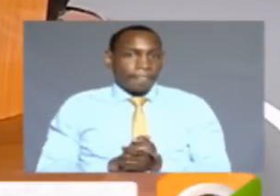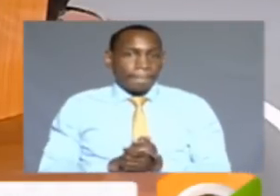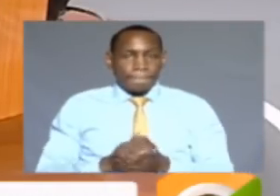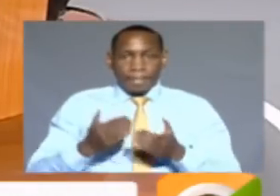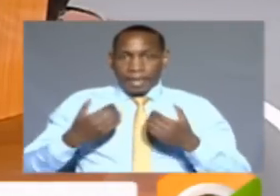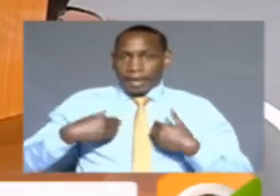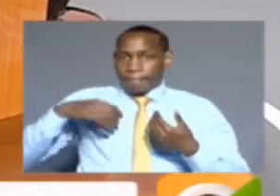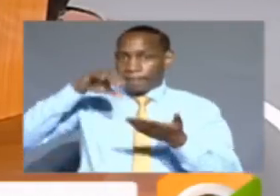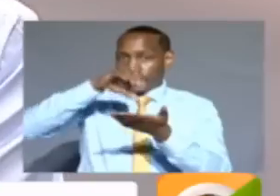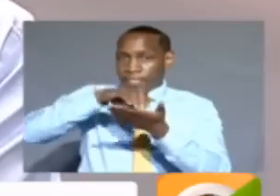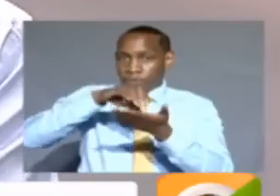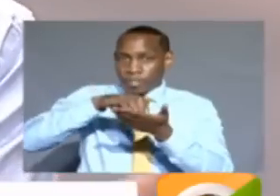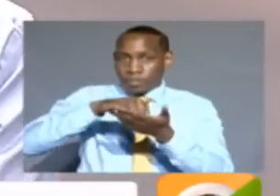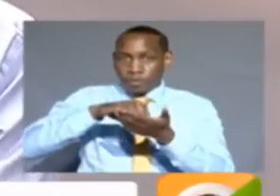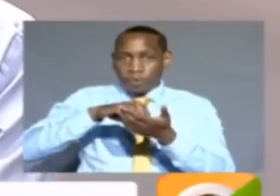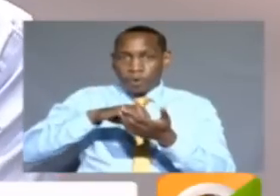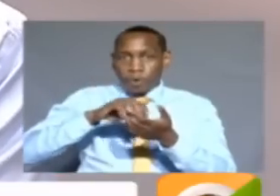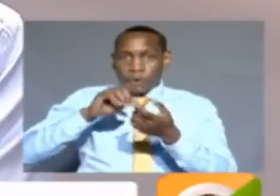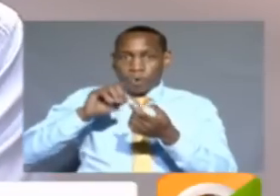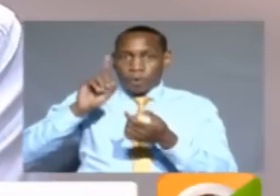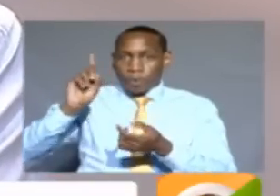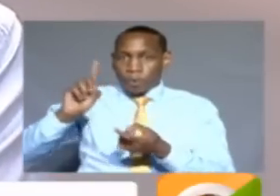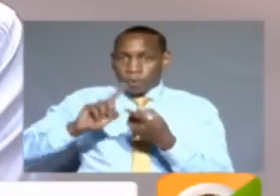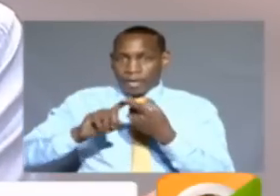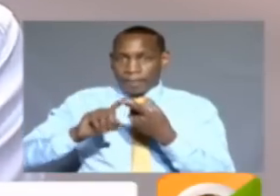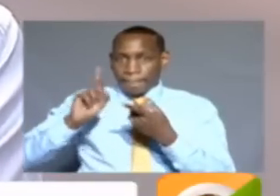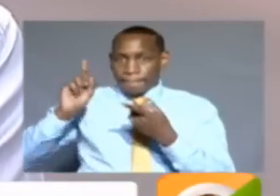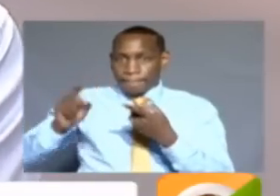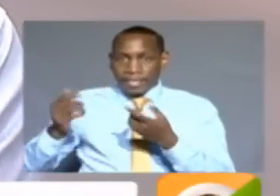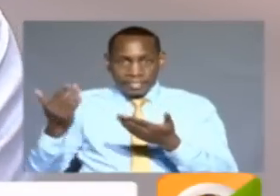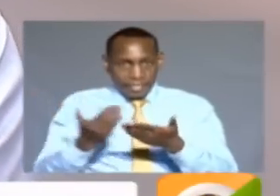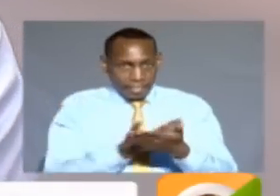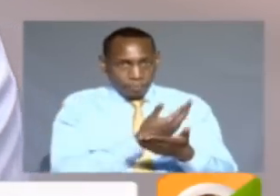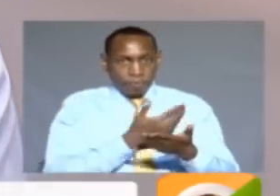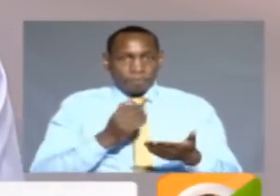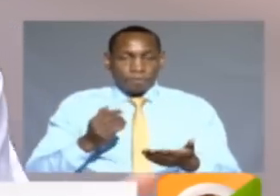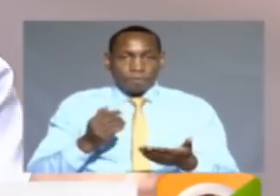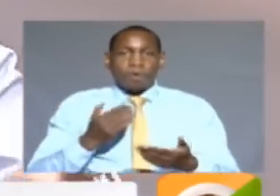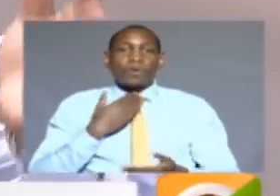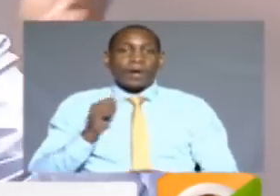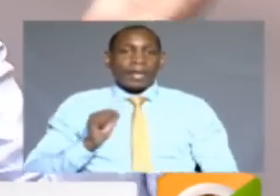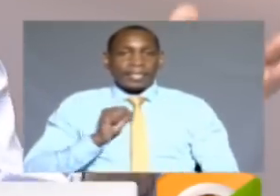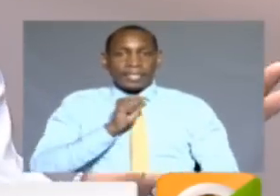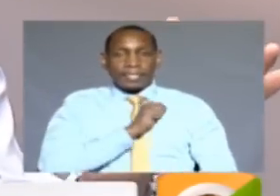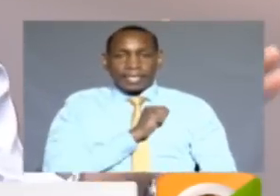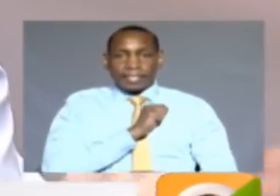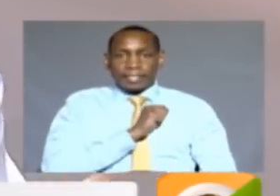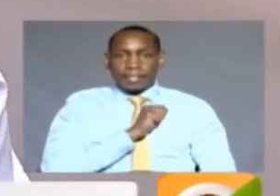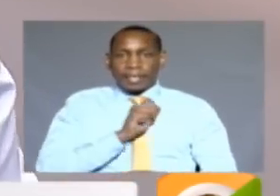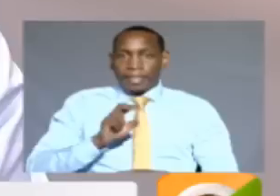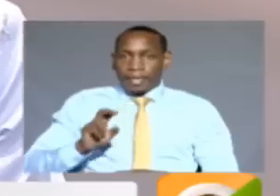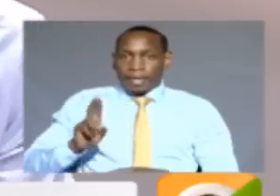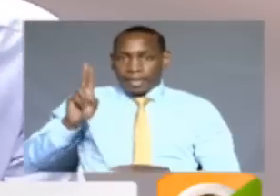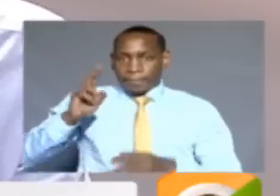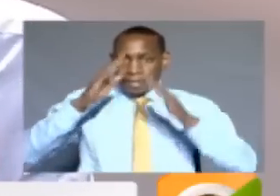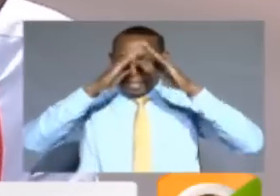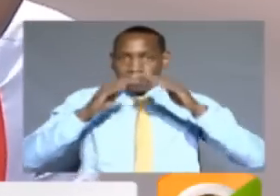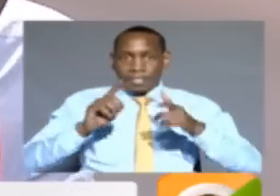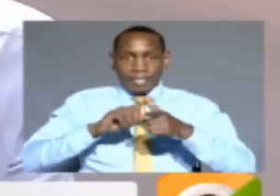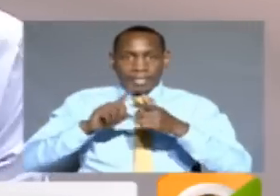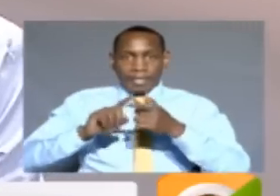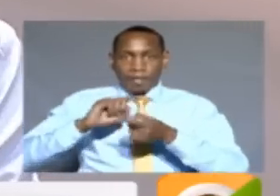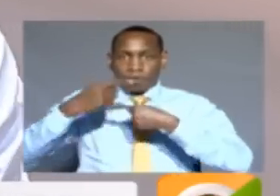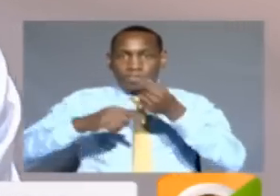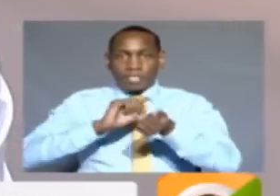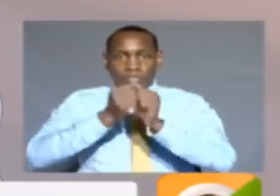a situation that either we have to face it and say, hey, we want the Senate to be that powerful house. Thing and go ahead and